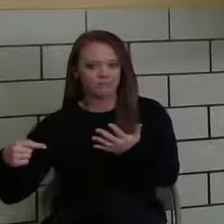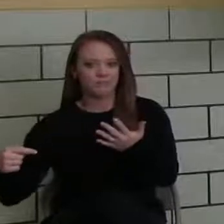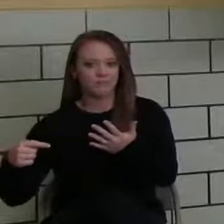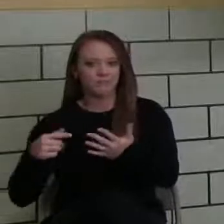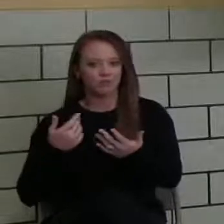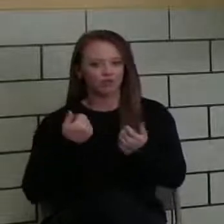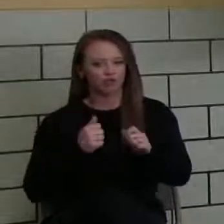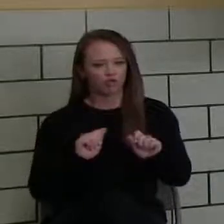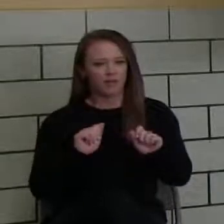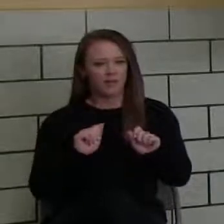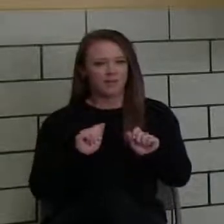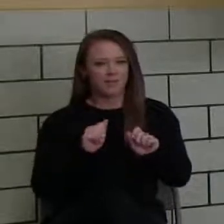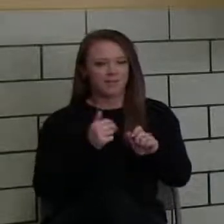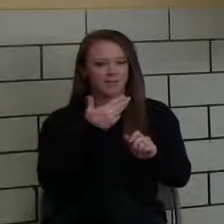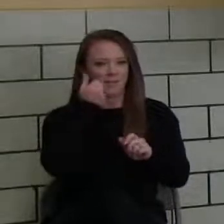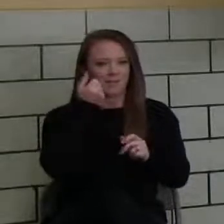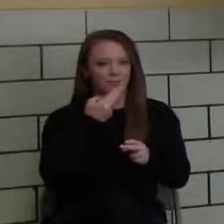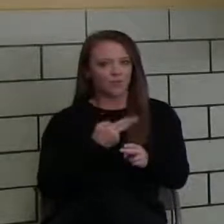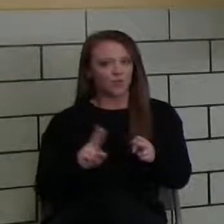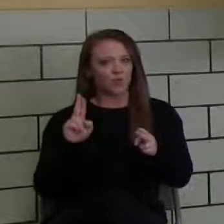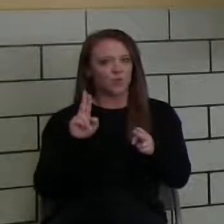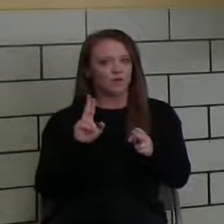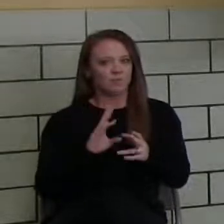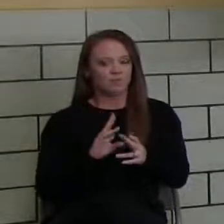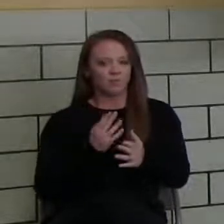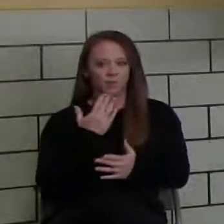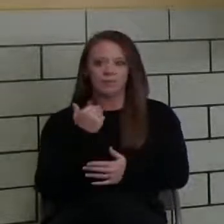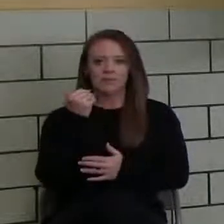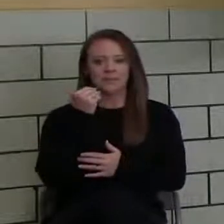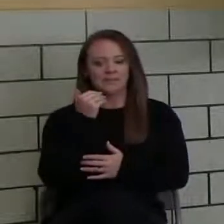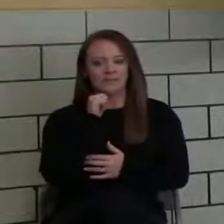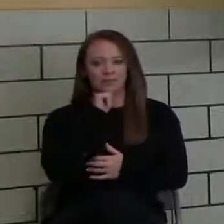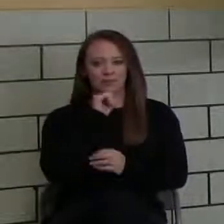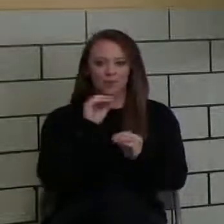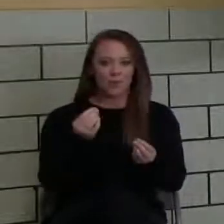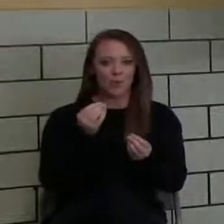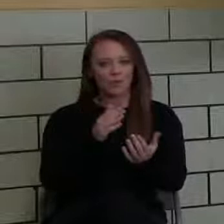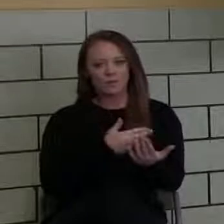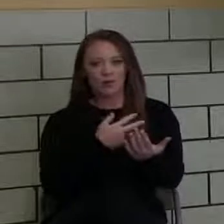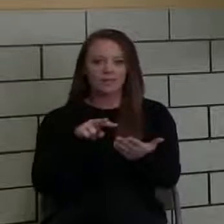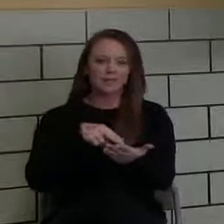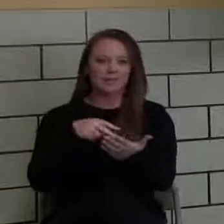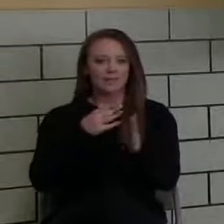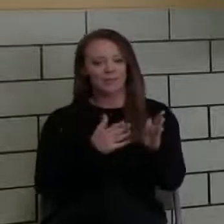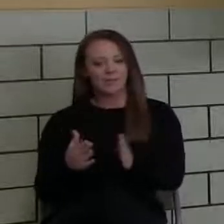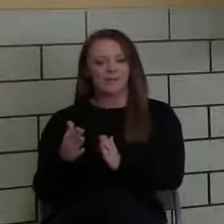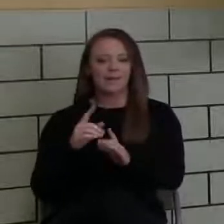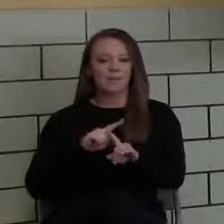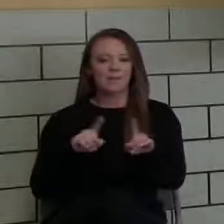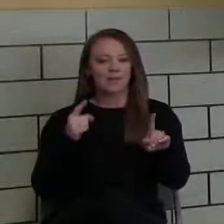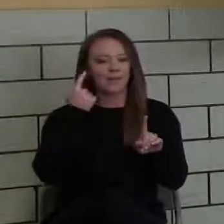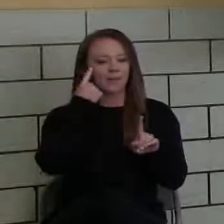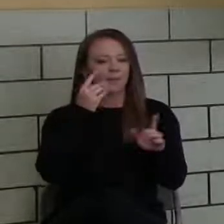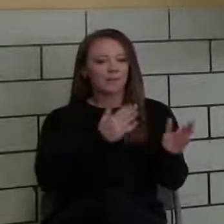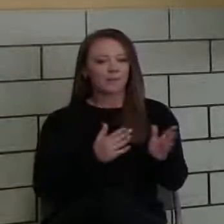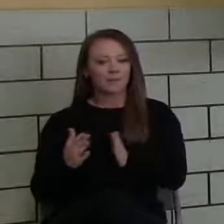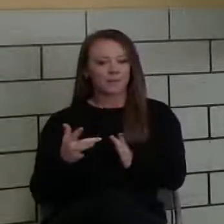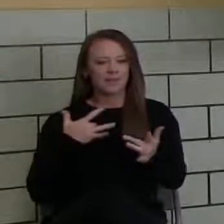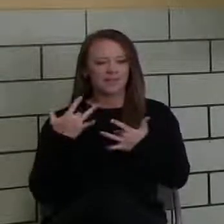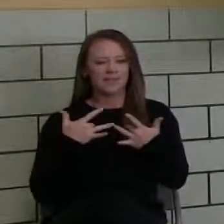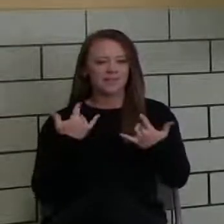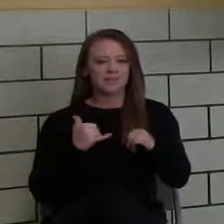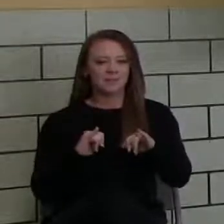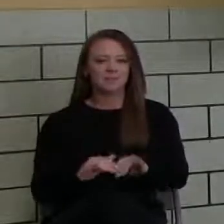brief and entertaining, I guess. I don't have a song and dance prepared, but I think our plans will be exciting